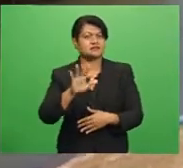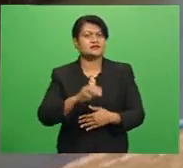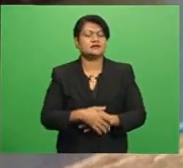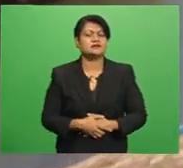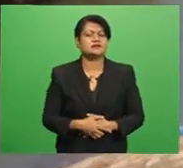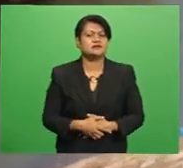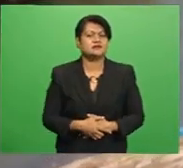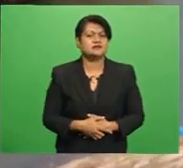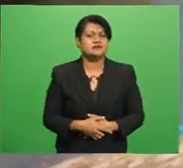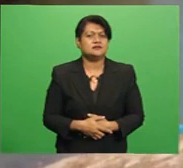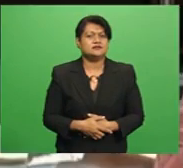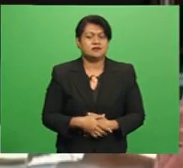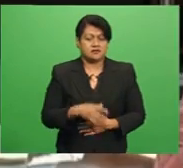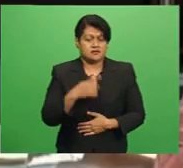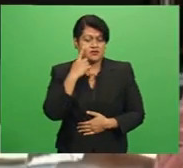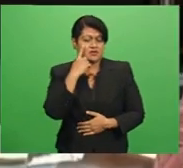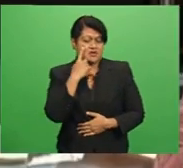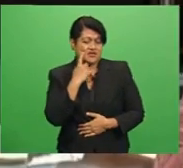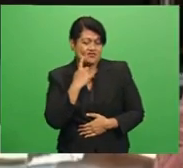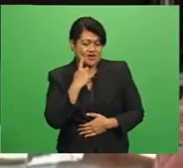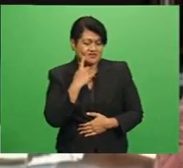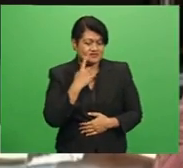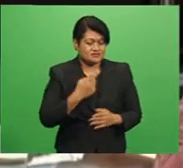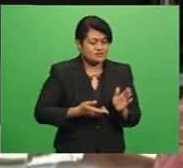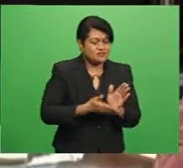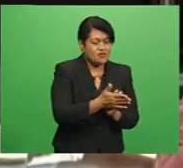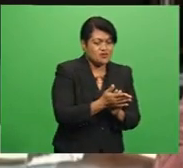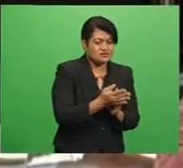to individual homes right now,